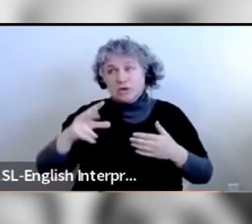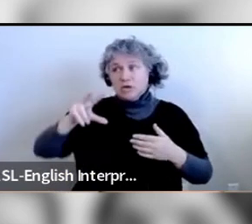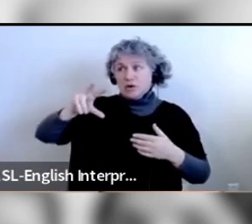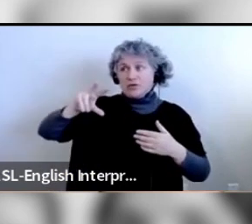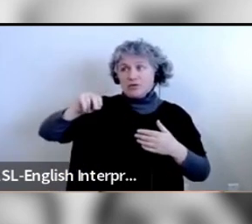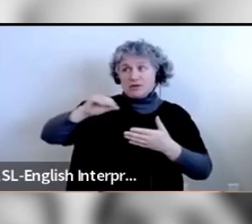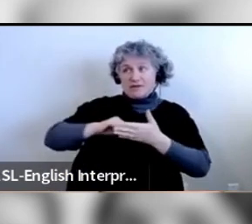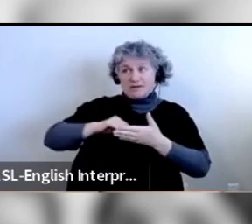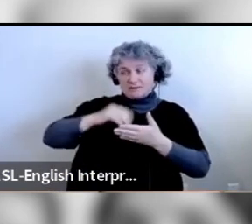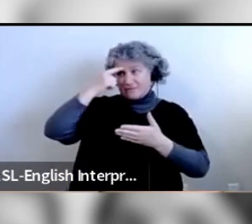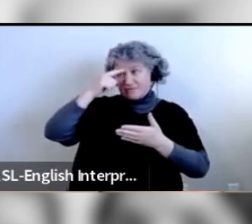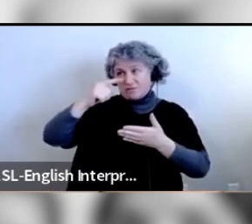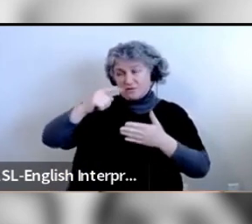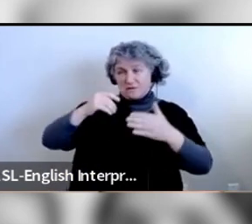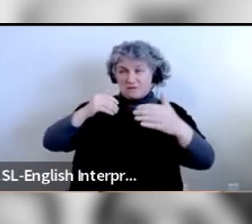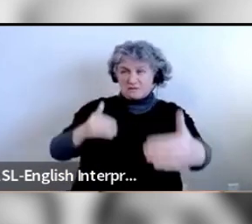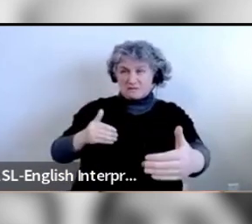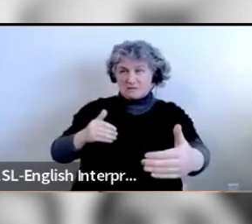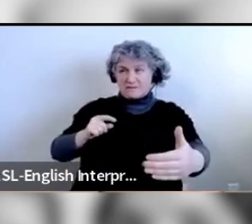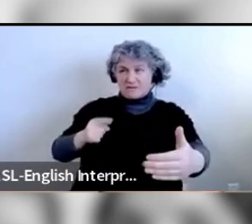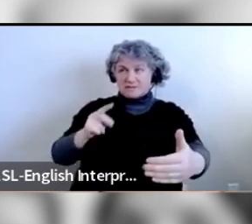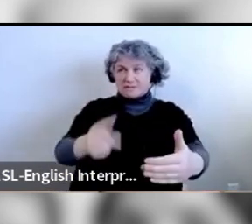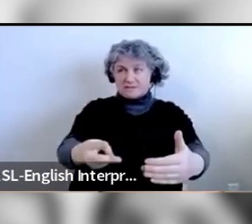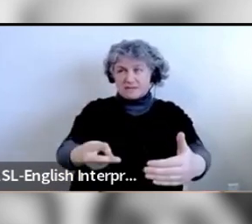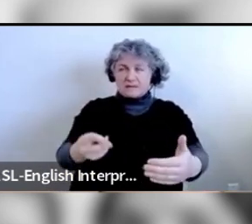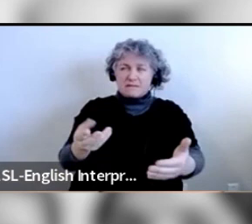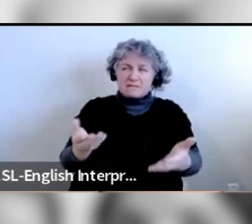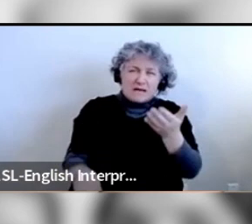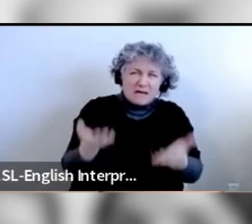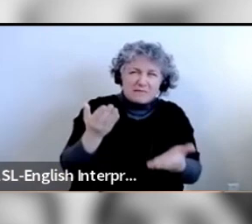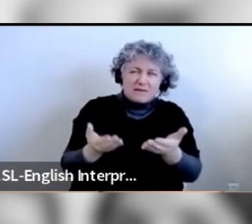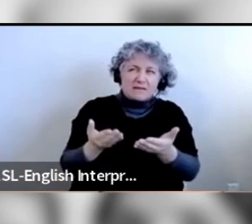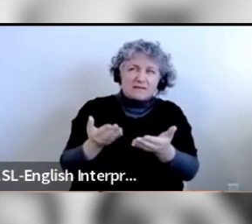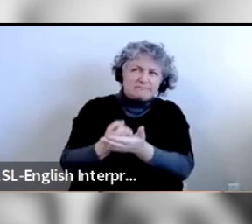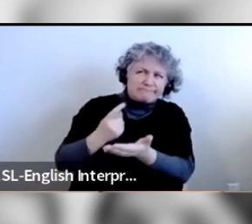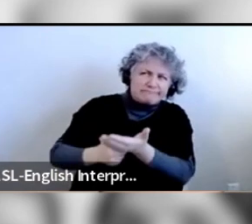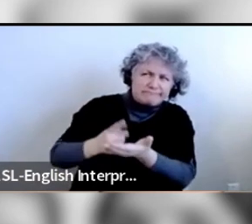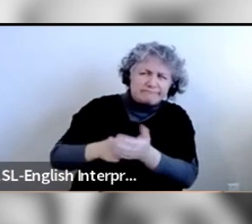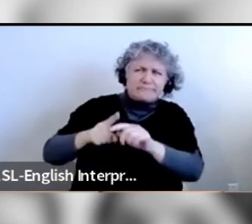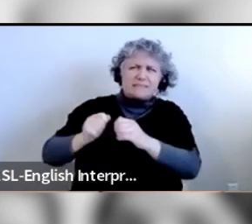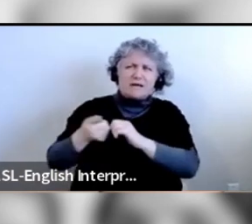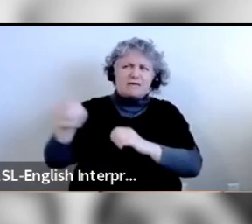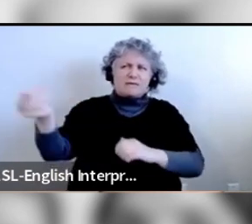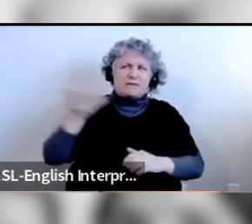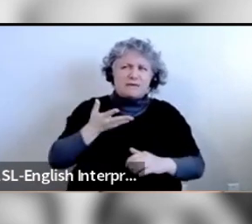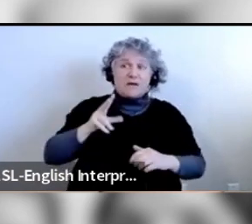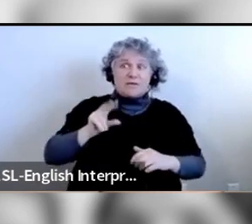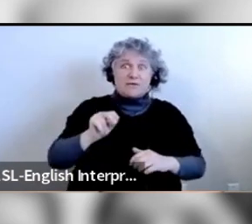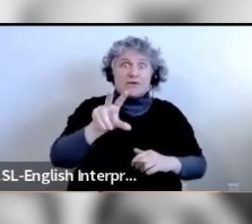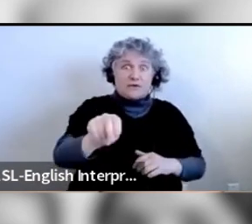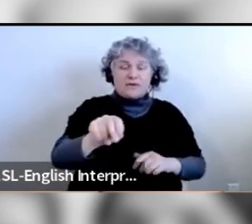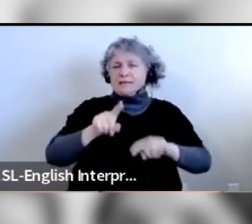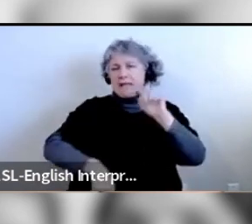of projects that are related to each other, then maybe we can talk. Depending on how you articulate that, but you can't do 2 $30,000